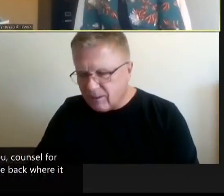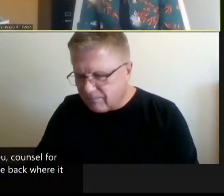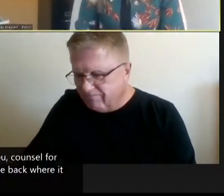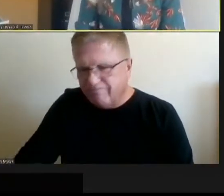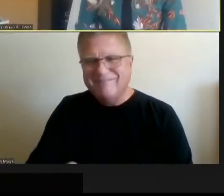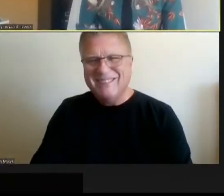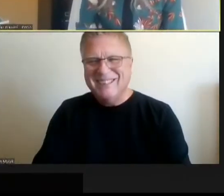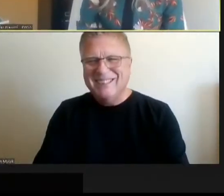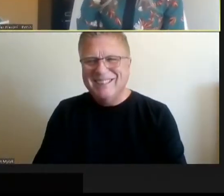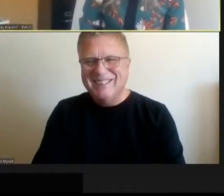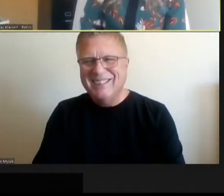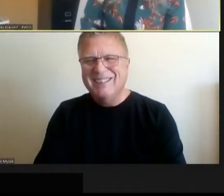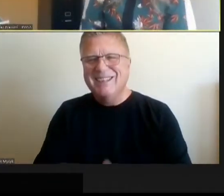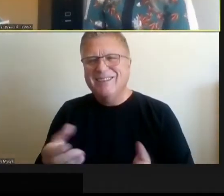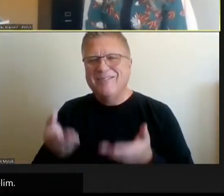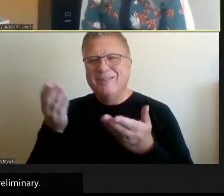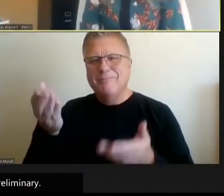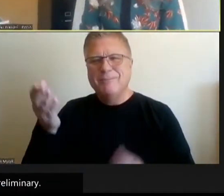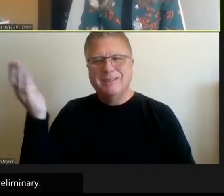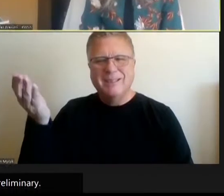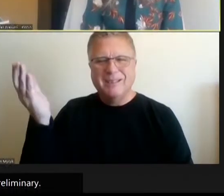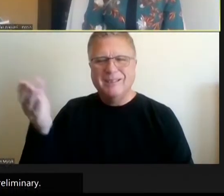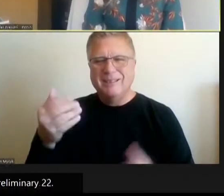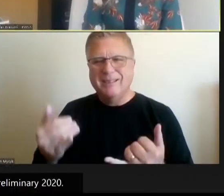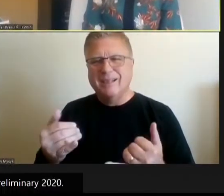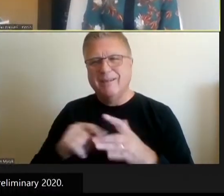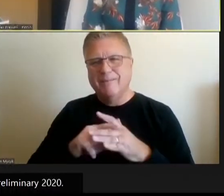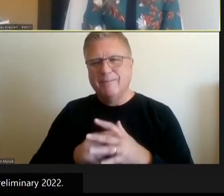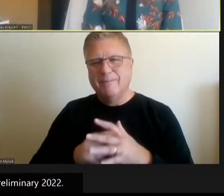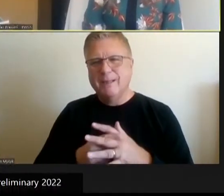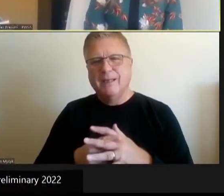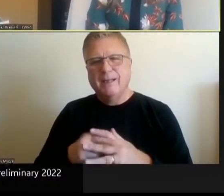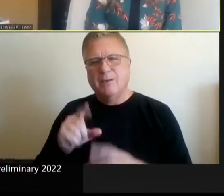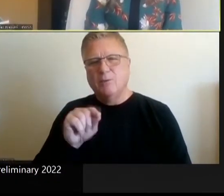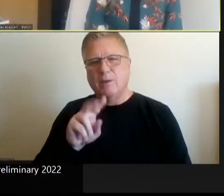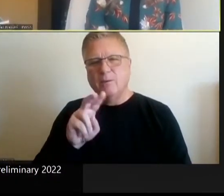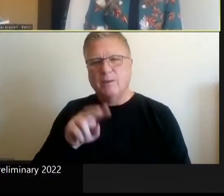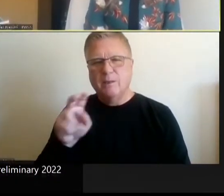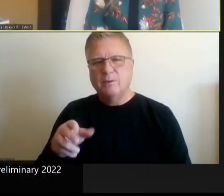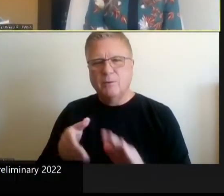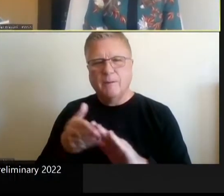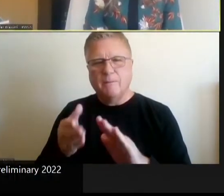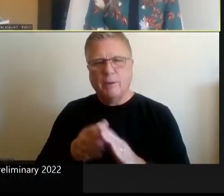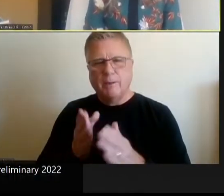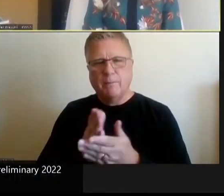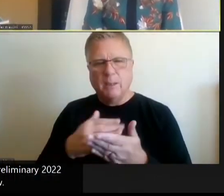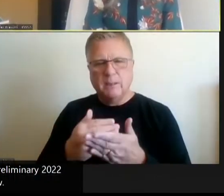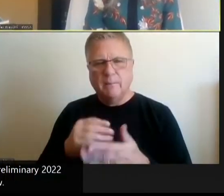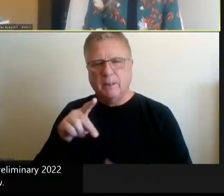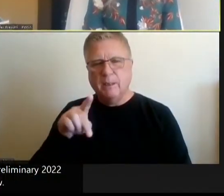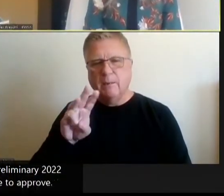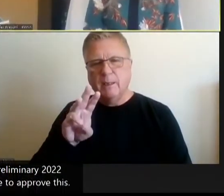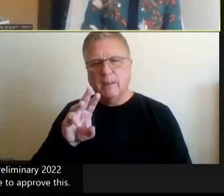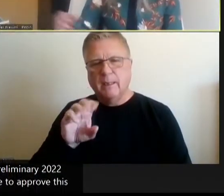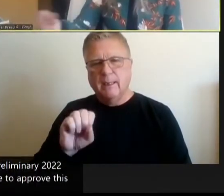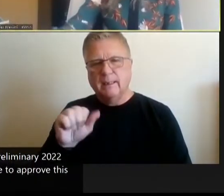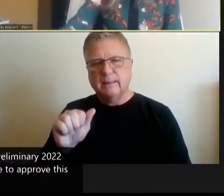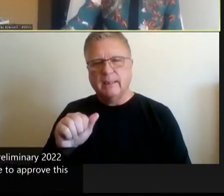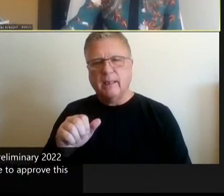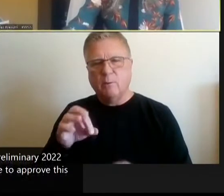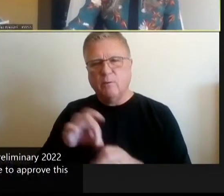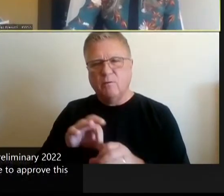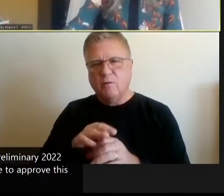I'd like to present to you today our preliminary 2022 operating budget. The PWSA board will vote to approve this budget on